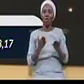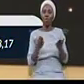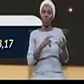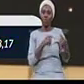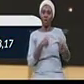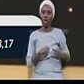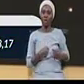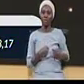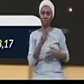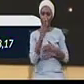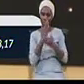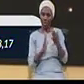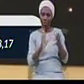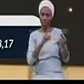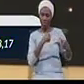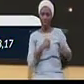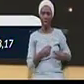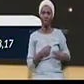that's repentance,